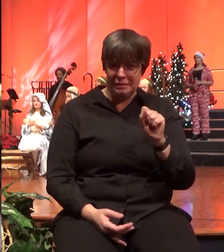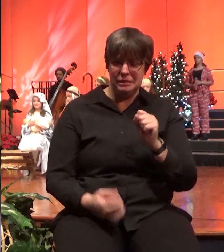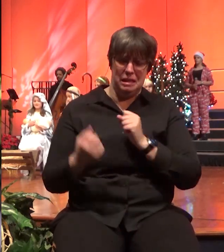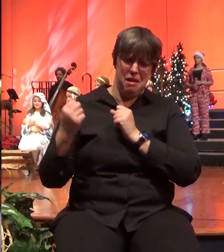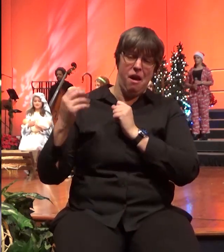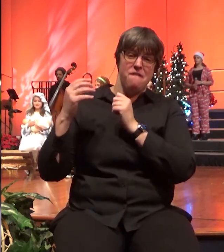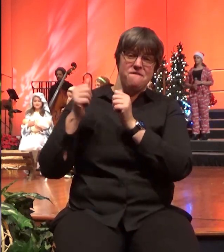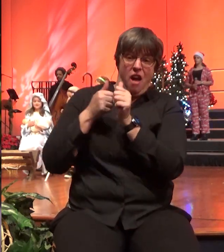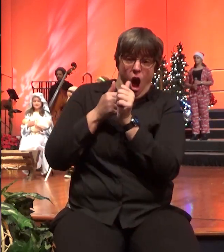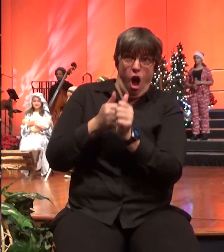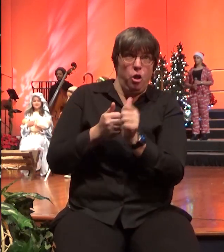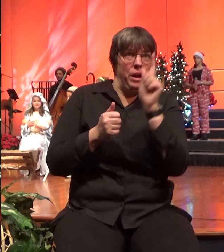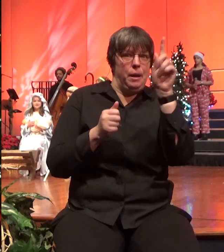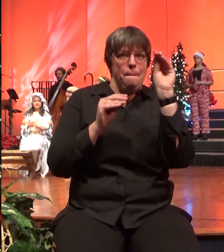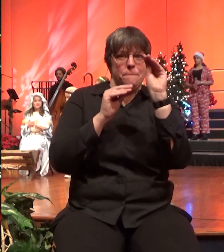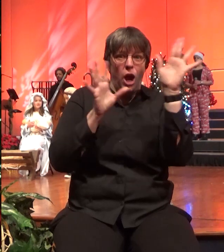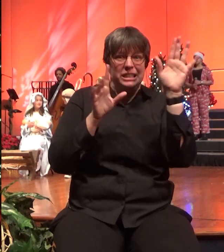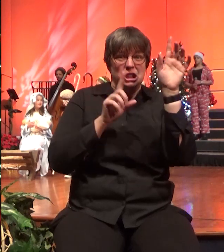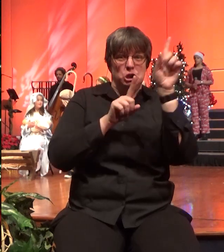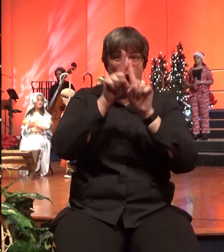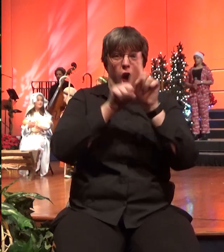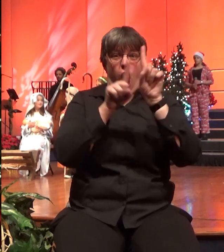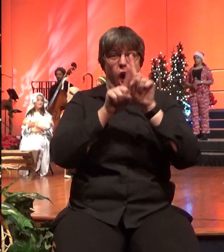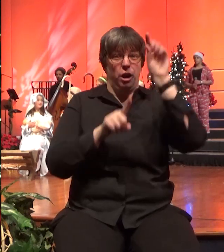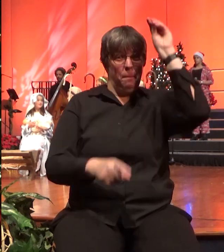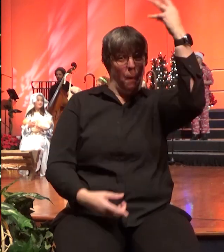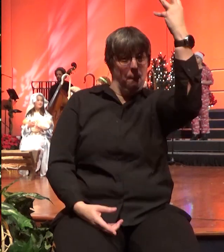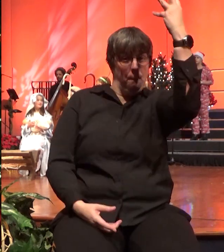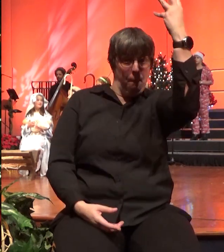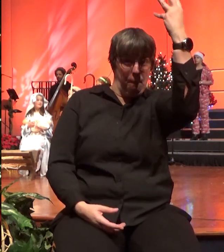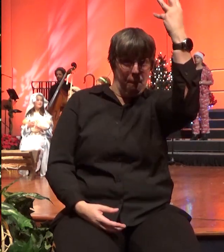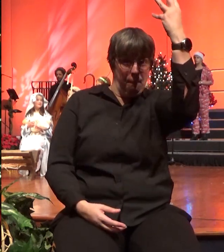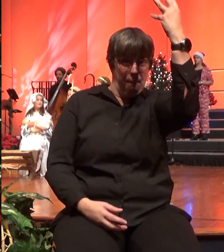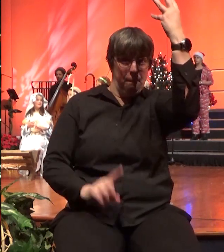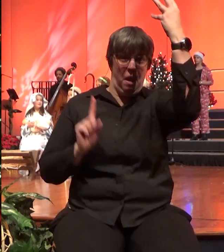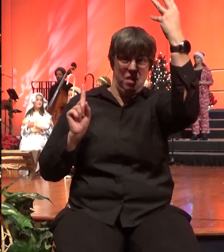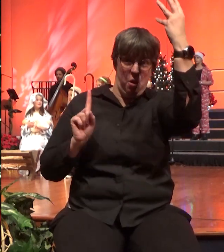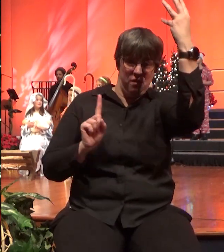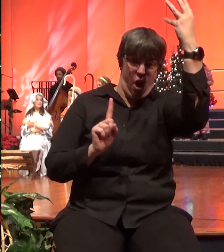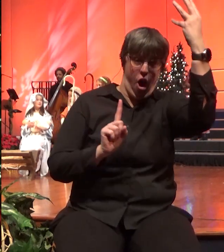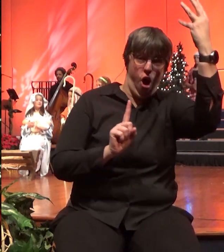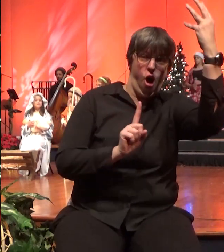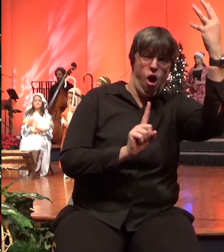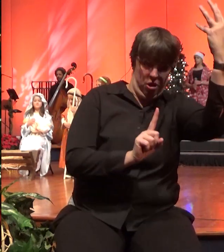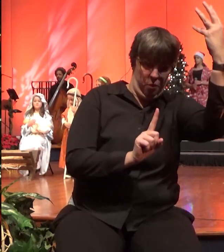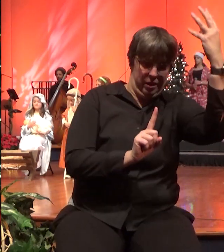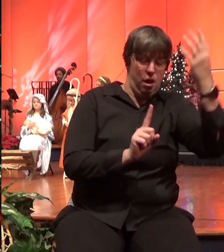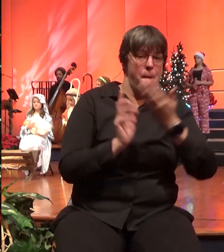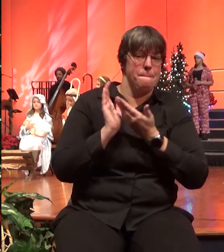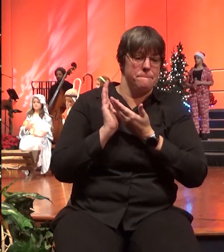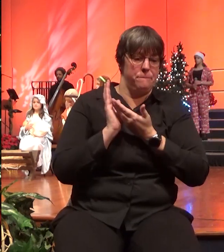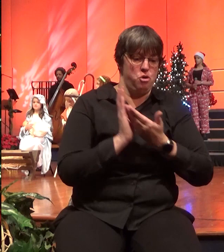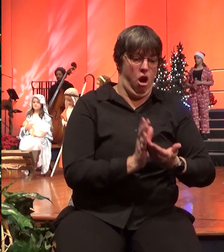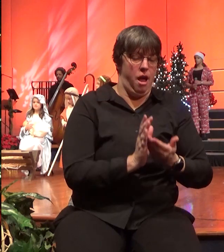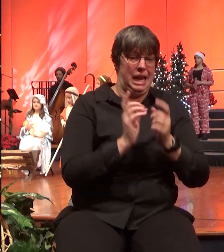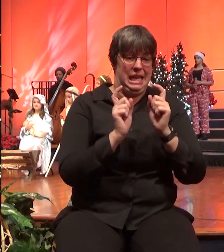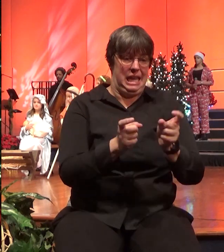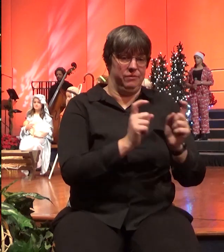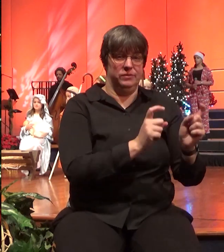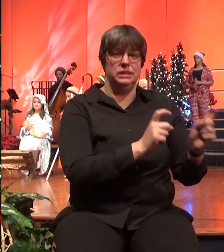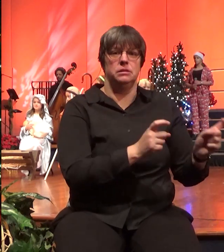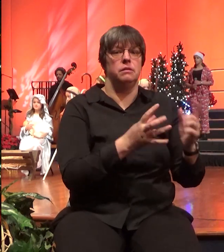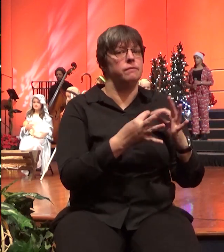bright star that shone high in the sky. They brought the gifts that were very